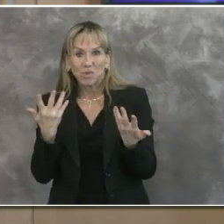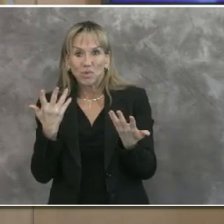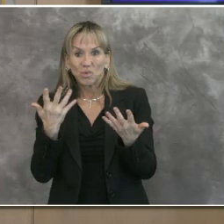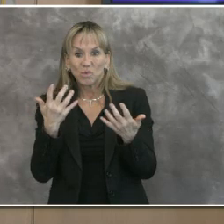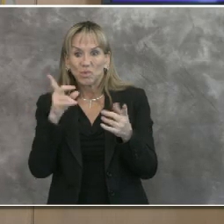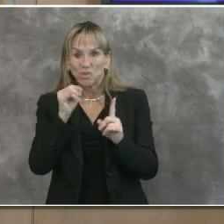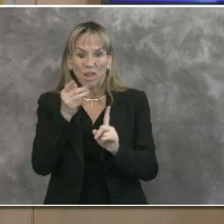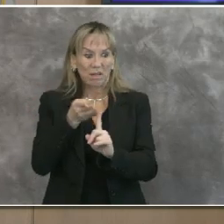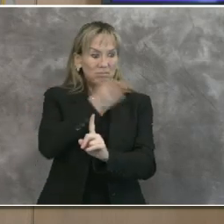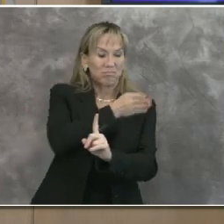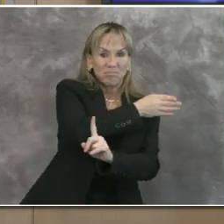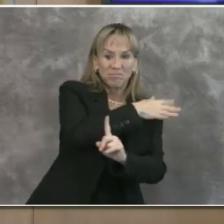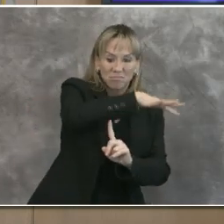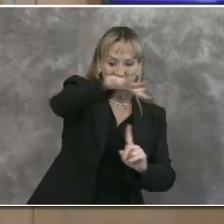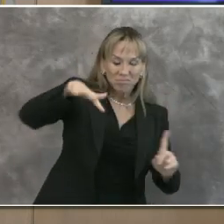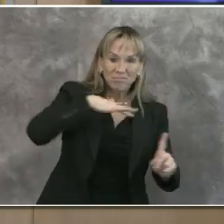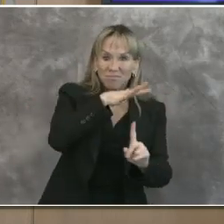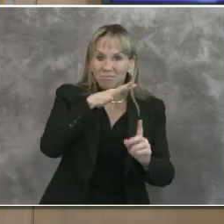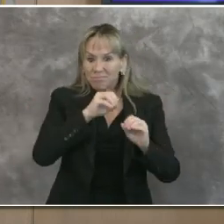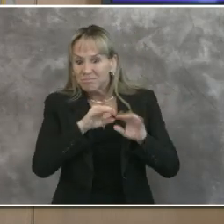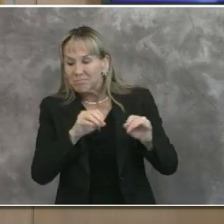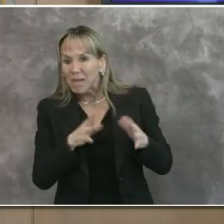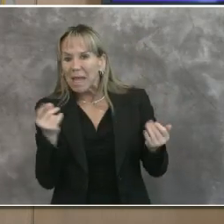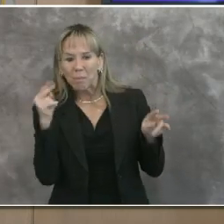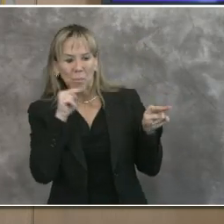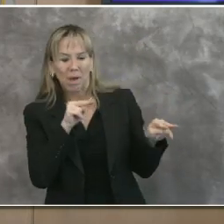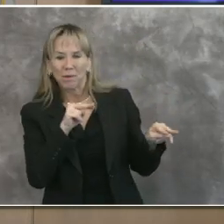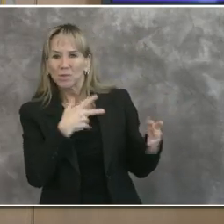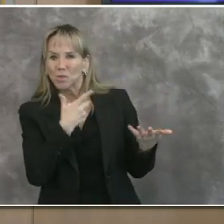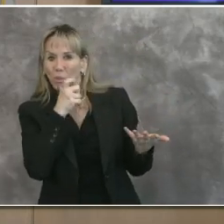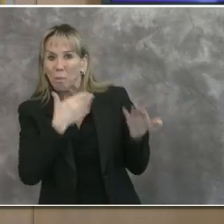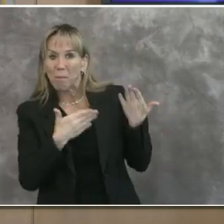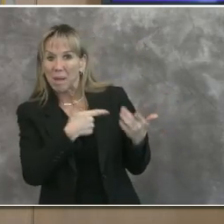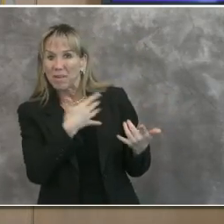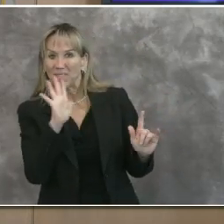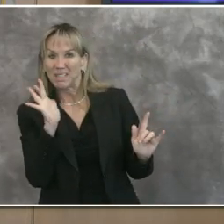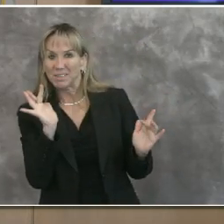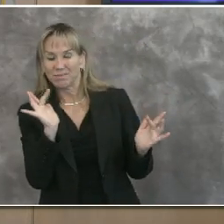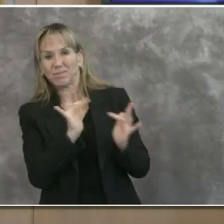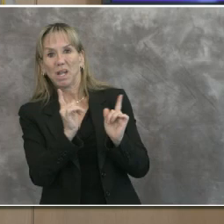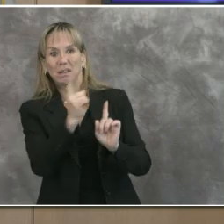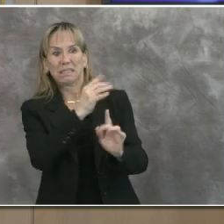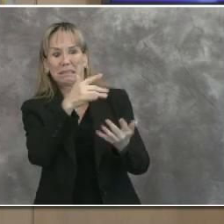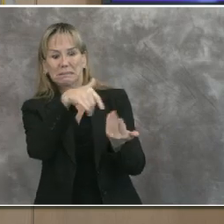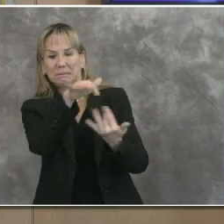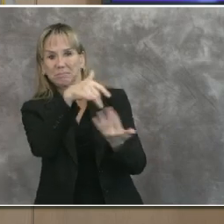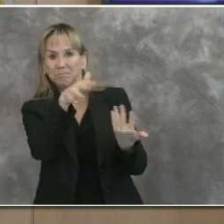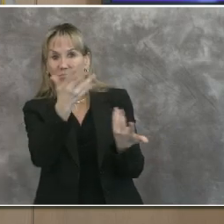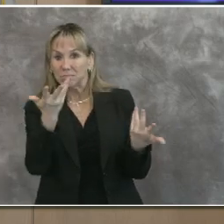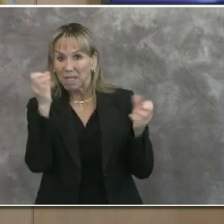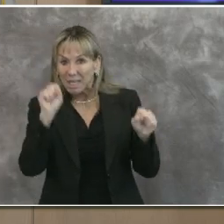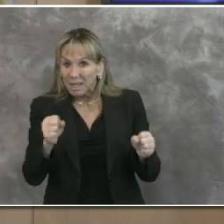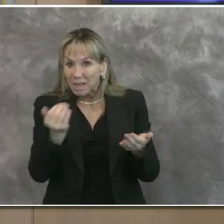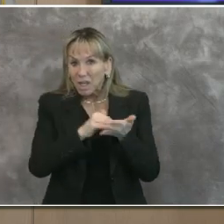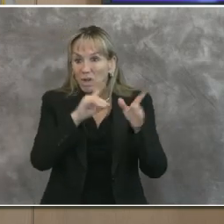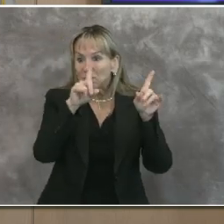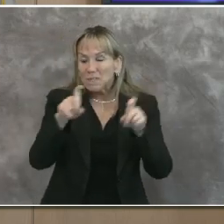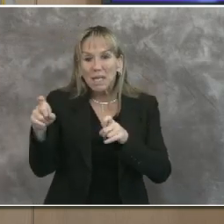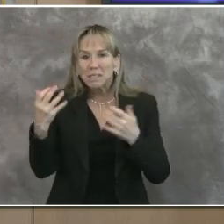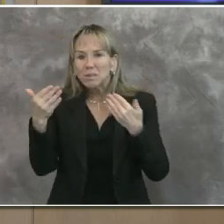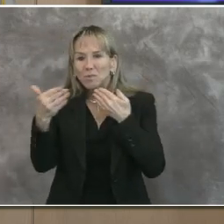trace and monitor the health of individuals who may have had contact with them. Could there be retesting,